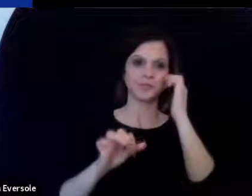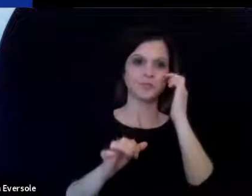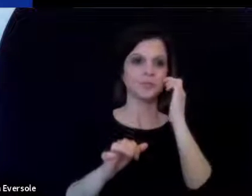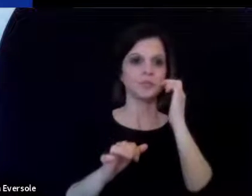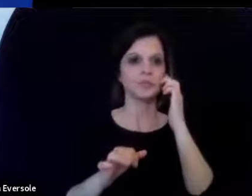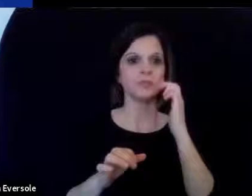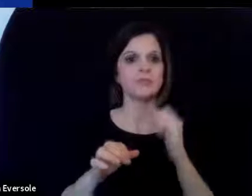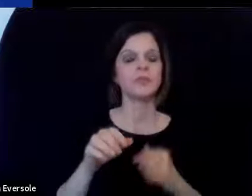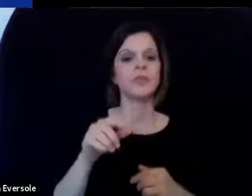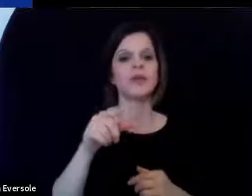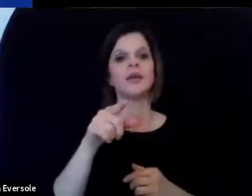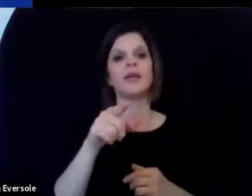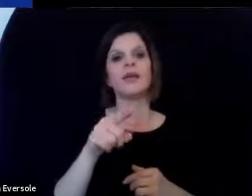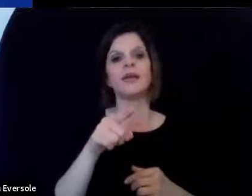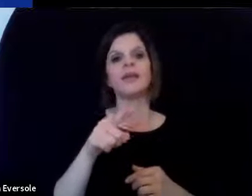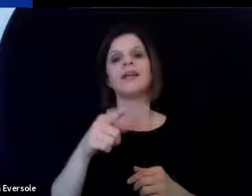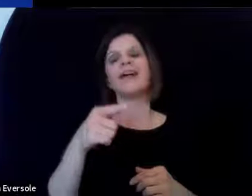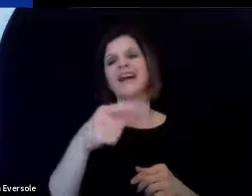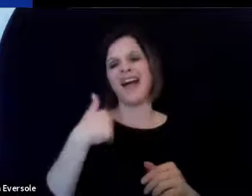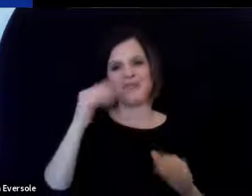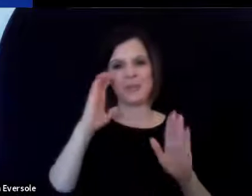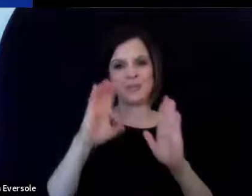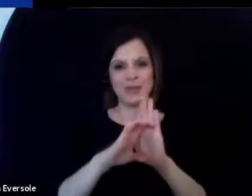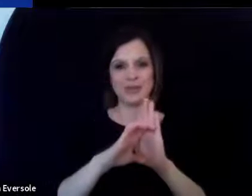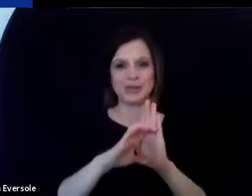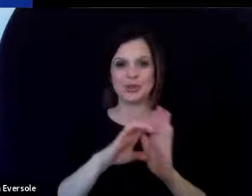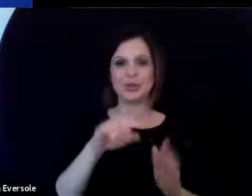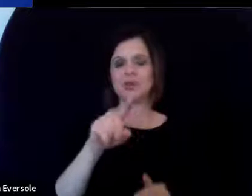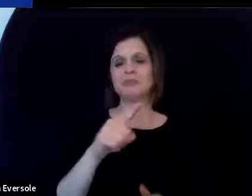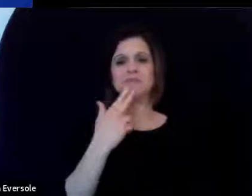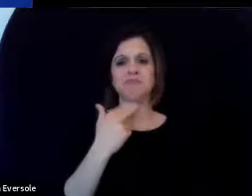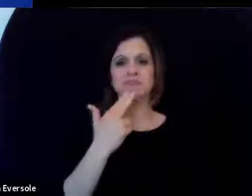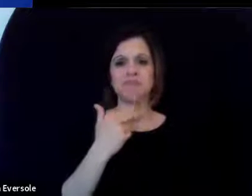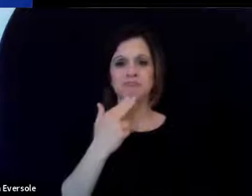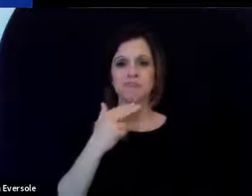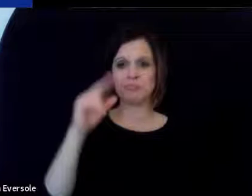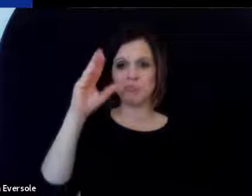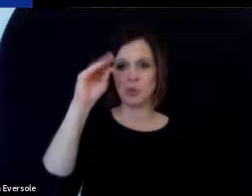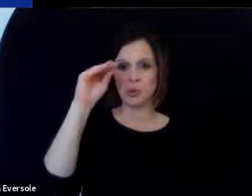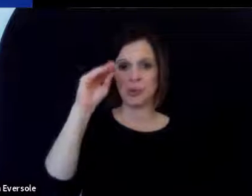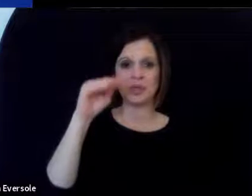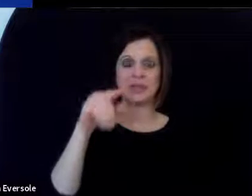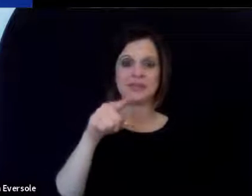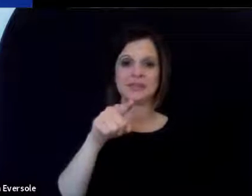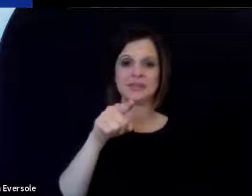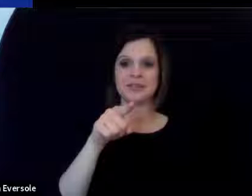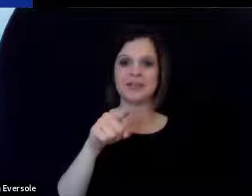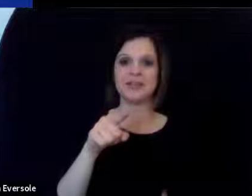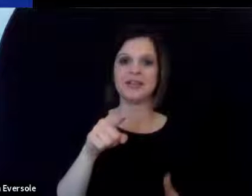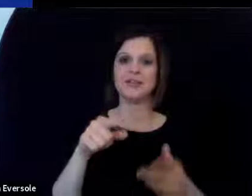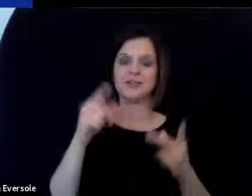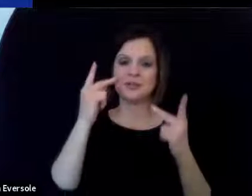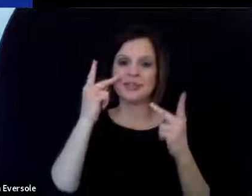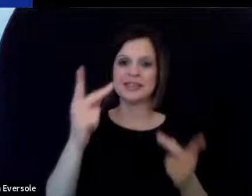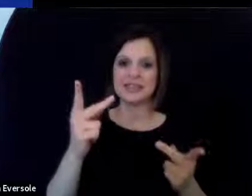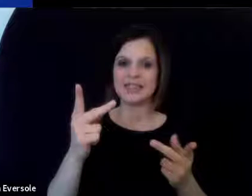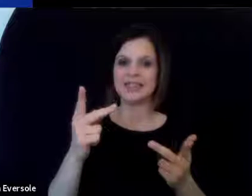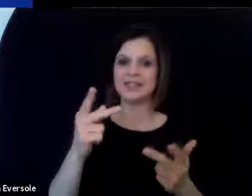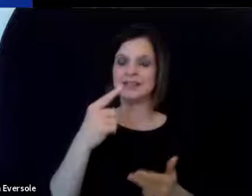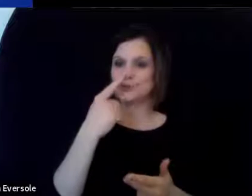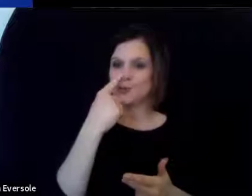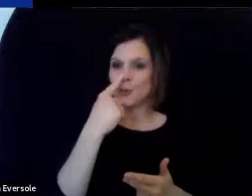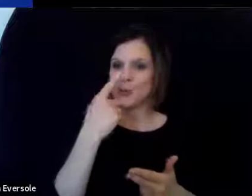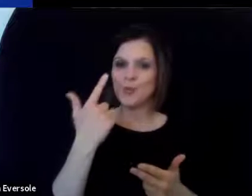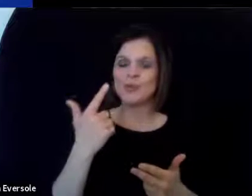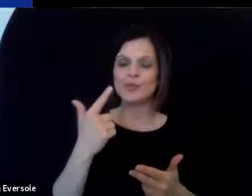guy was cute because we really thought he was much more attractive to include than a picture of the anatomy of the nose. So it's just a